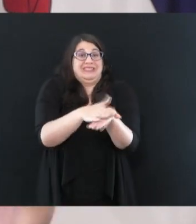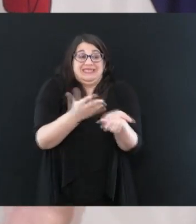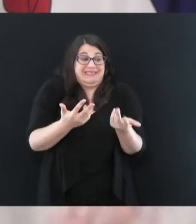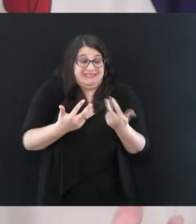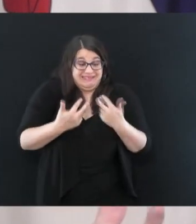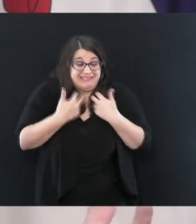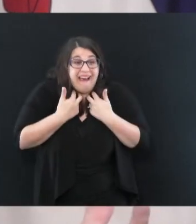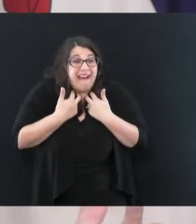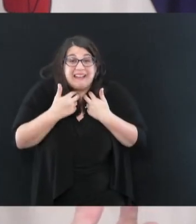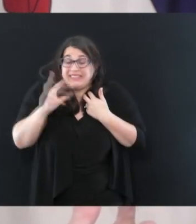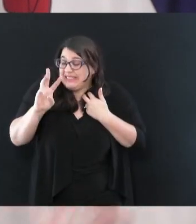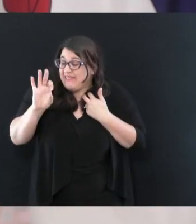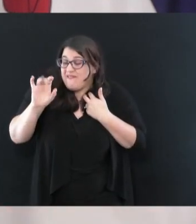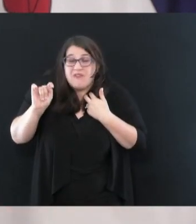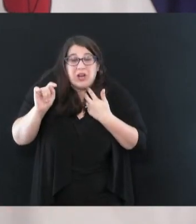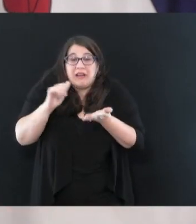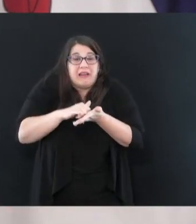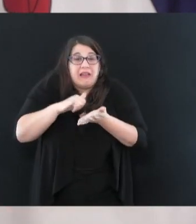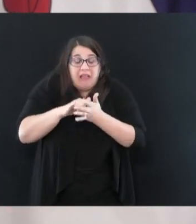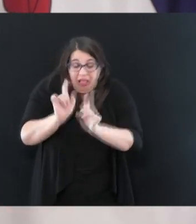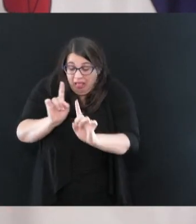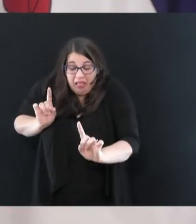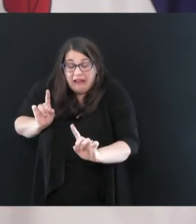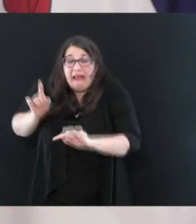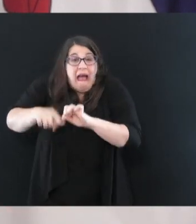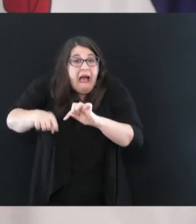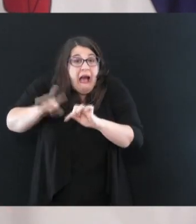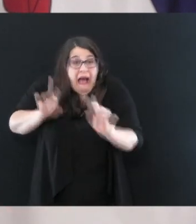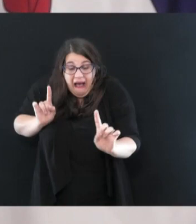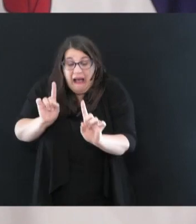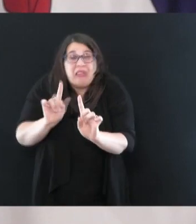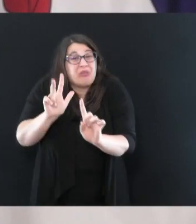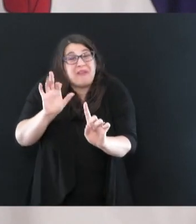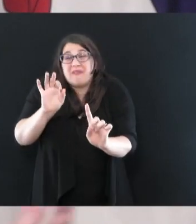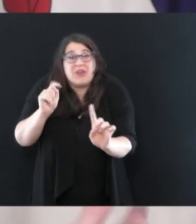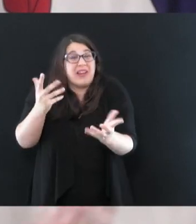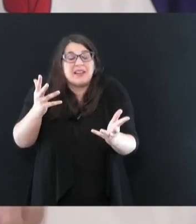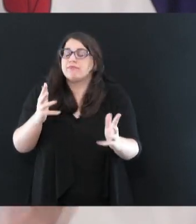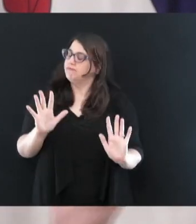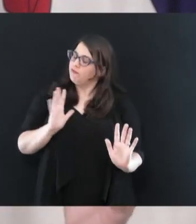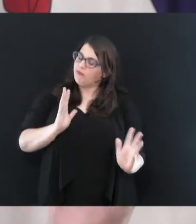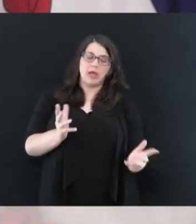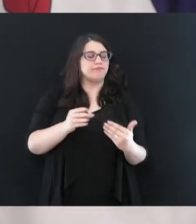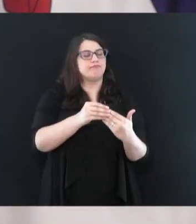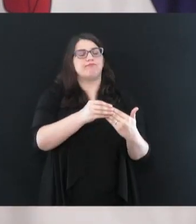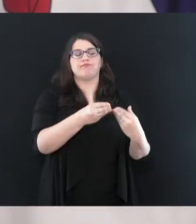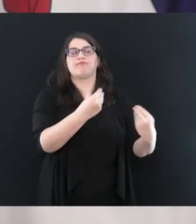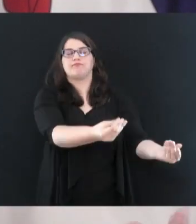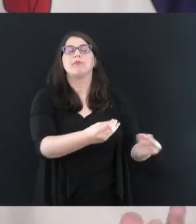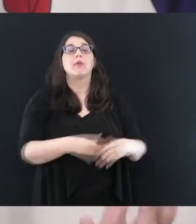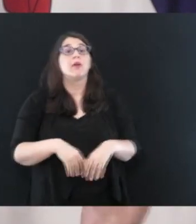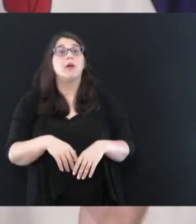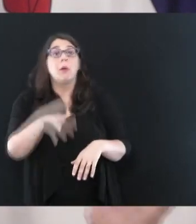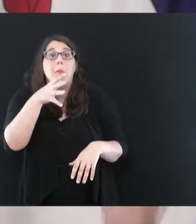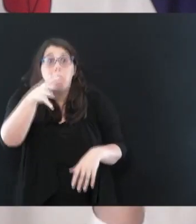3 foot or whatever apart and everything, we've given them all the flexibility in the world. We've given the parents all the flexibility, saying to the parents, if you don't